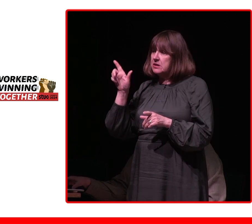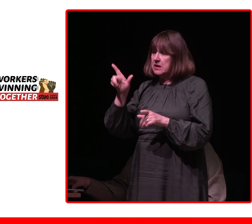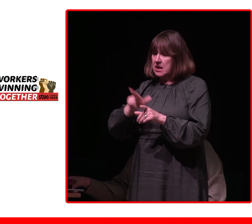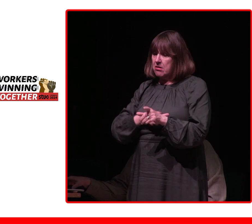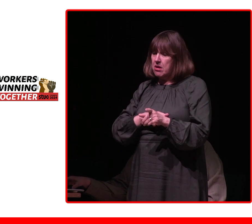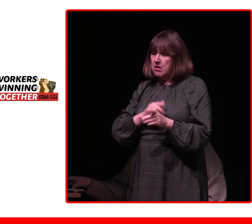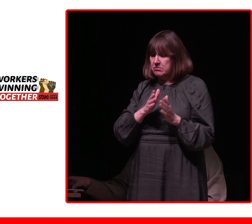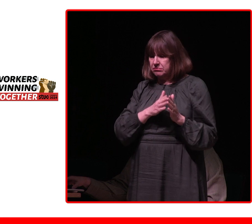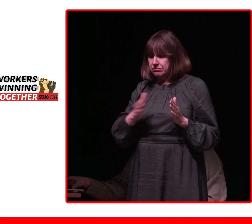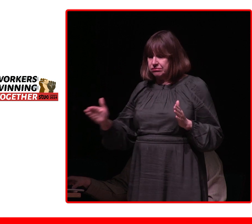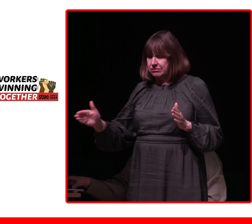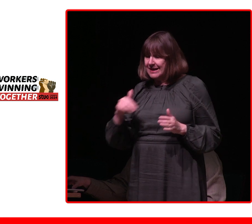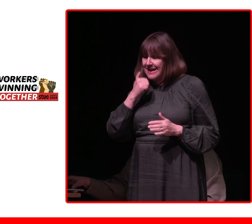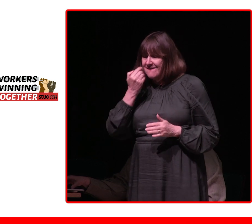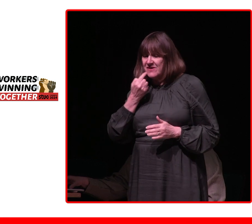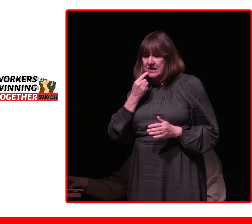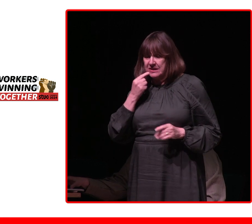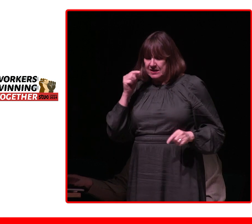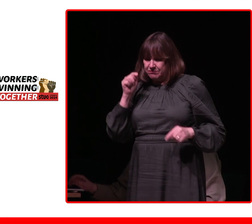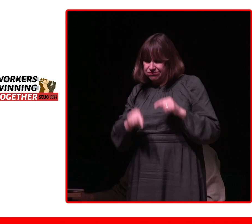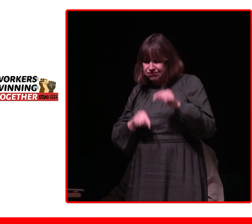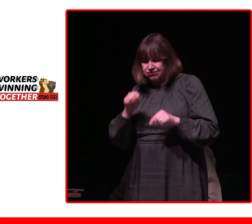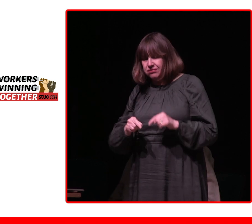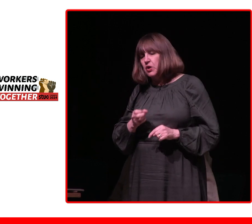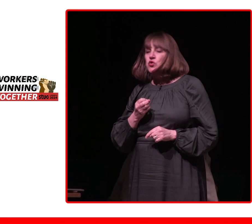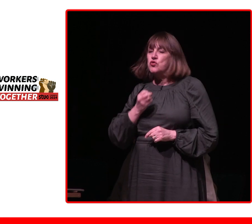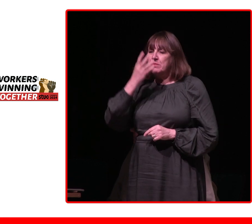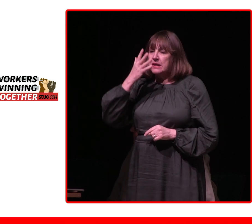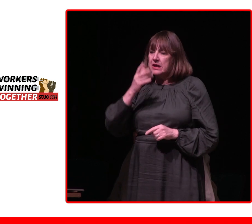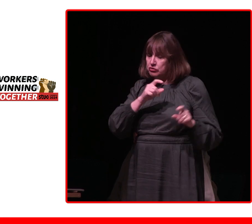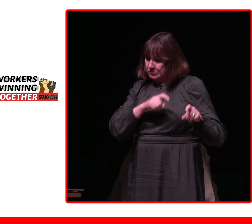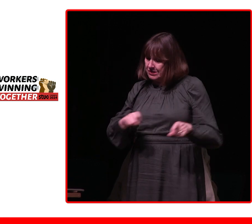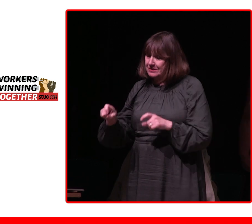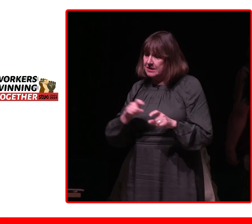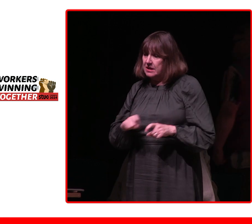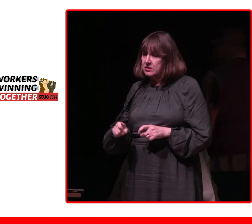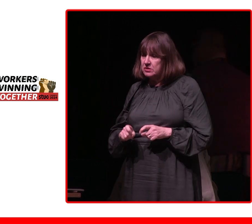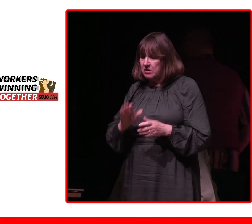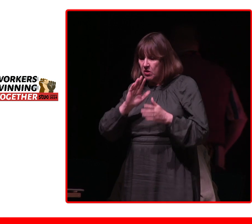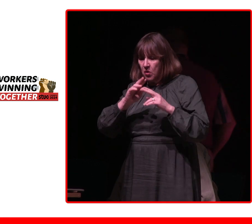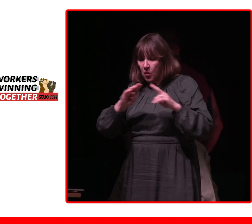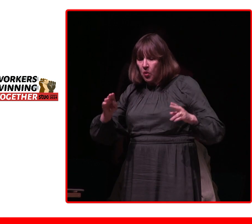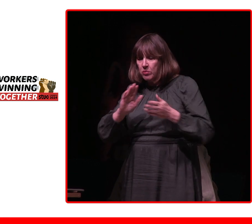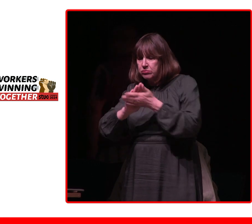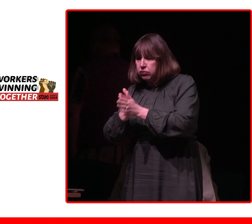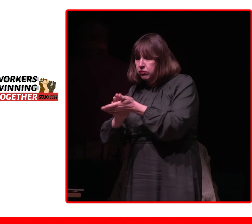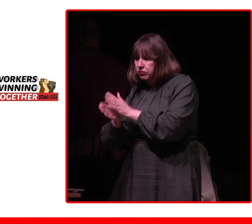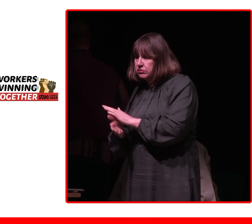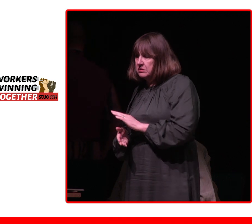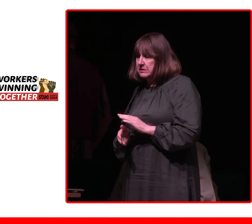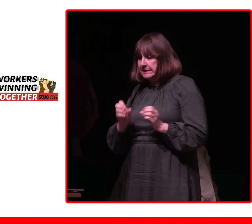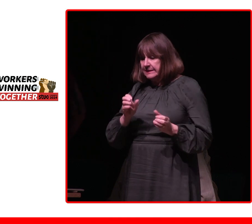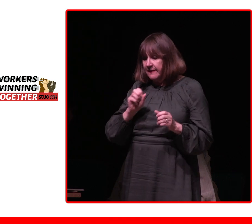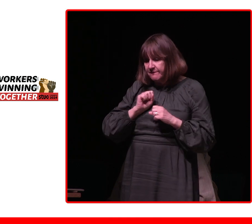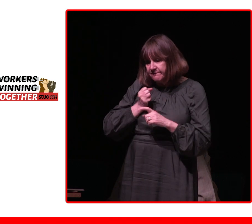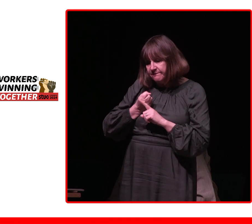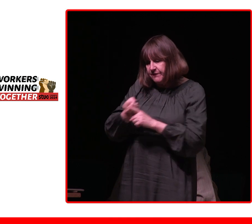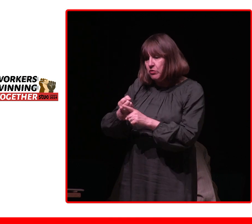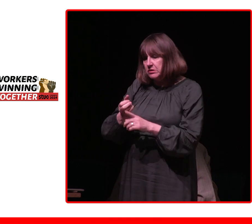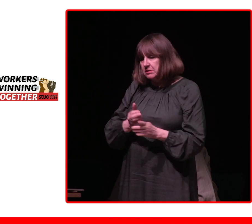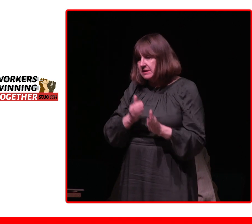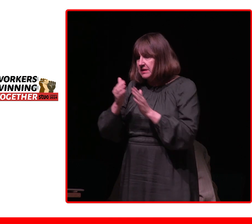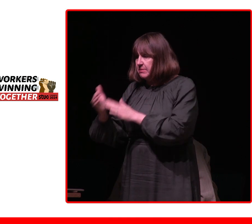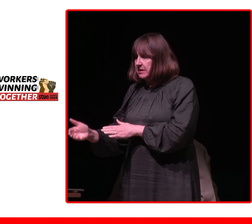detention, torture, daily humiliation continues. Home demolitions, forced displacement, ethnic